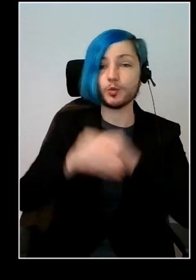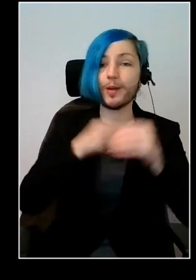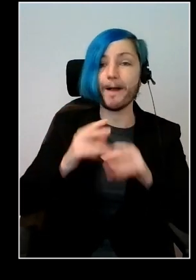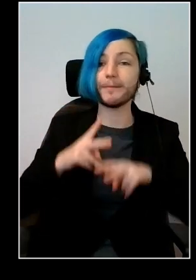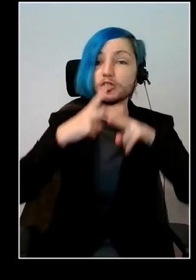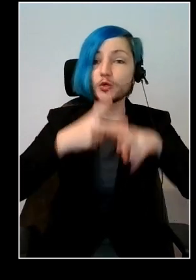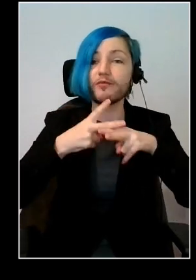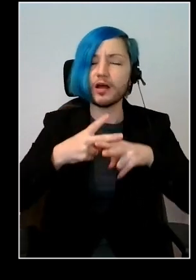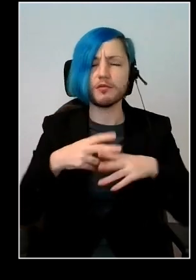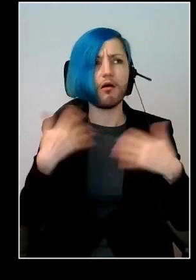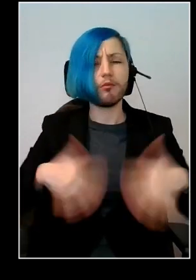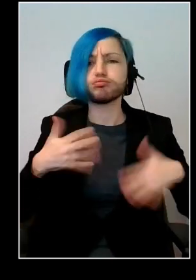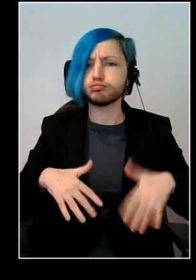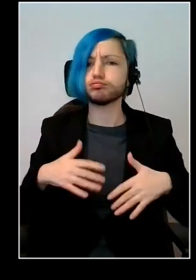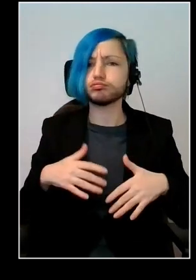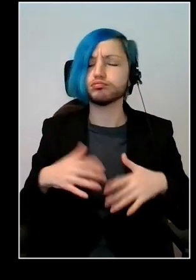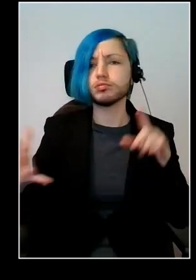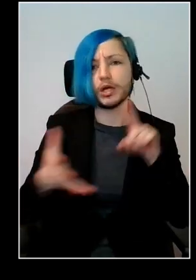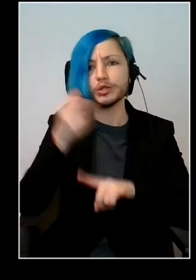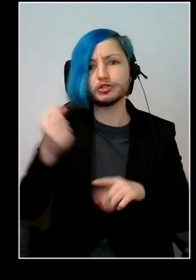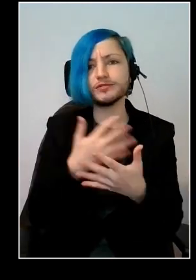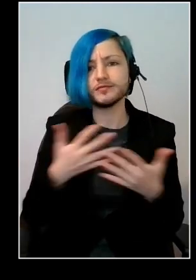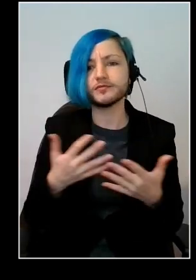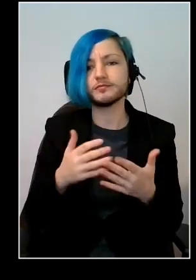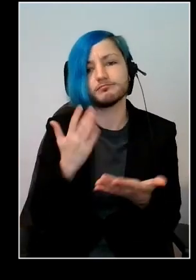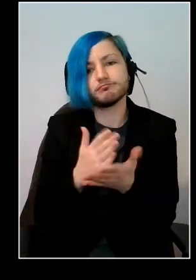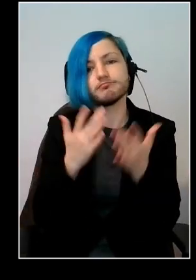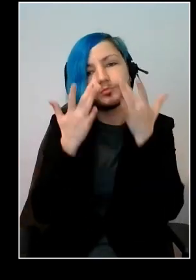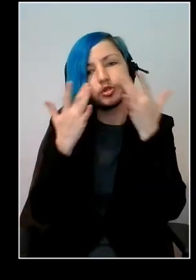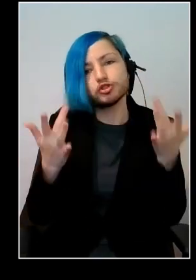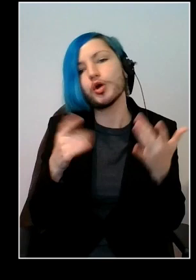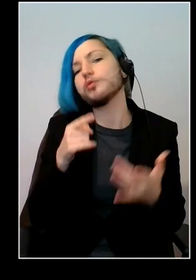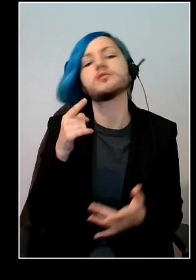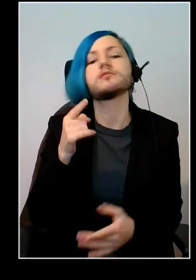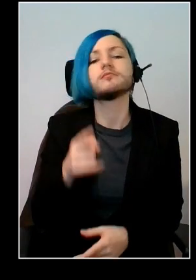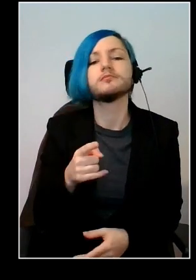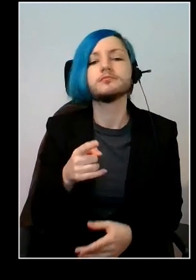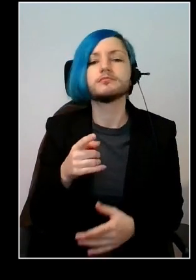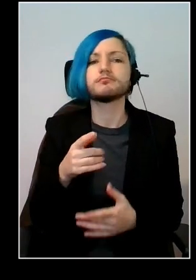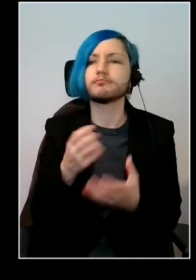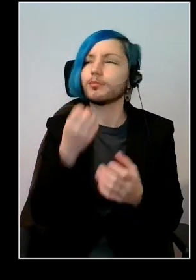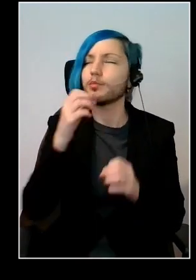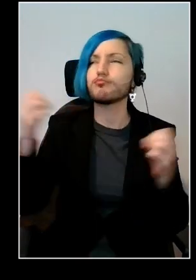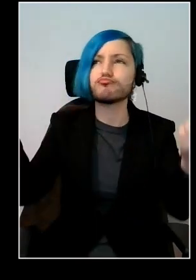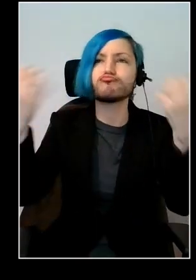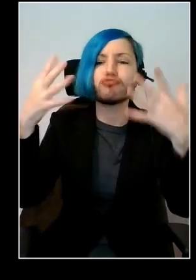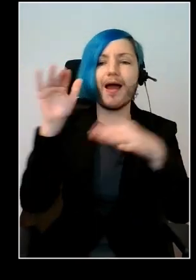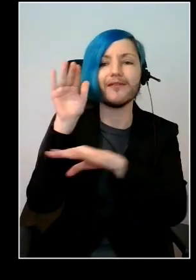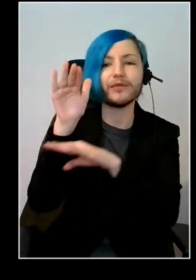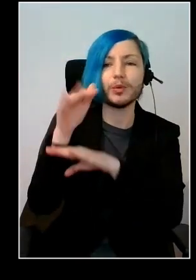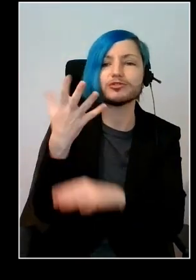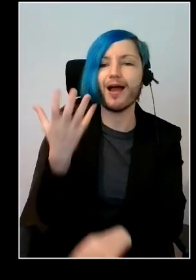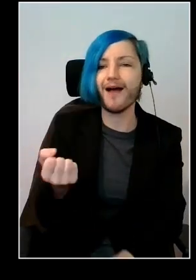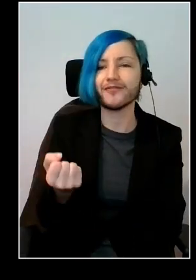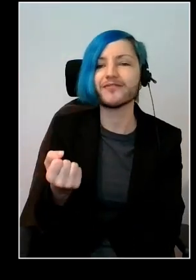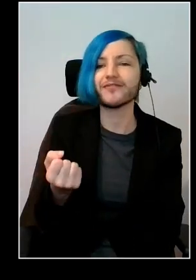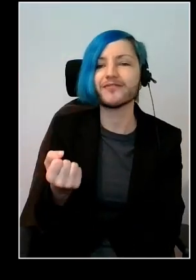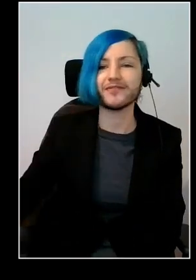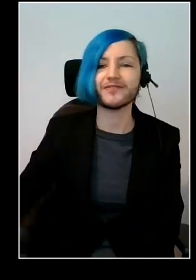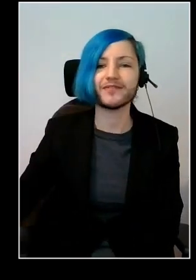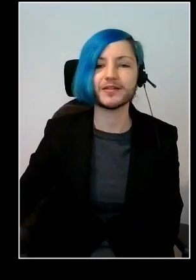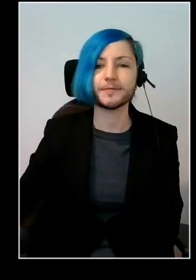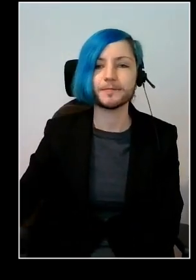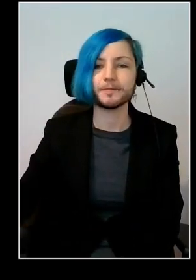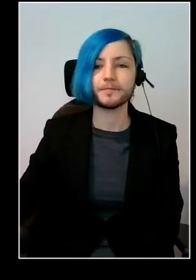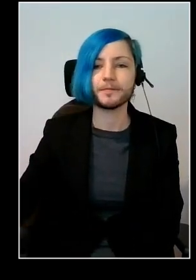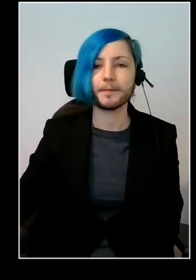big achievement itself, and shows that you are a well-rounded individual with a very bright future. Amazing stuff. Well done. And of course, before we move on,